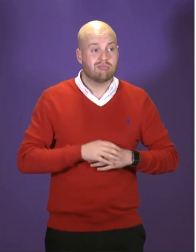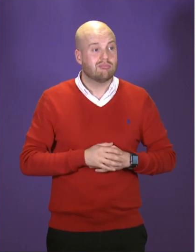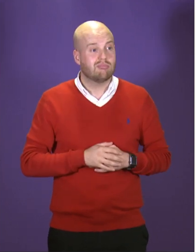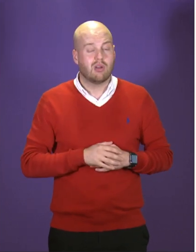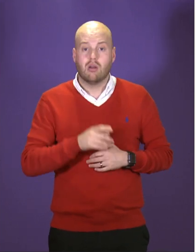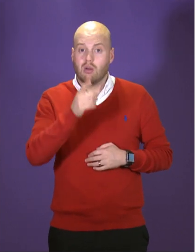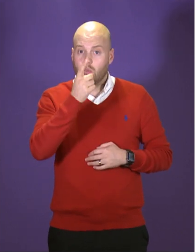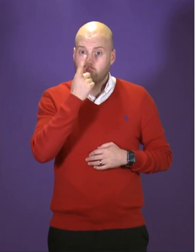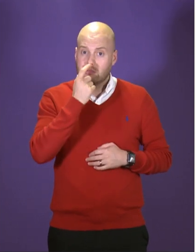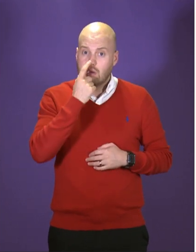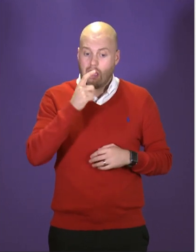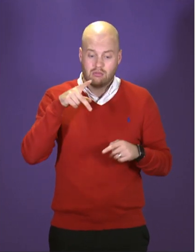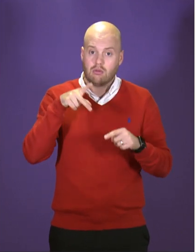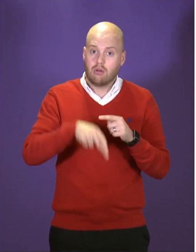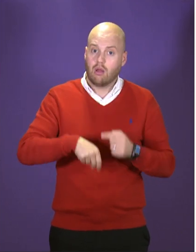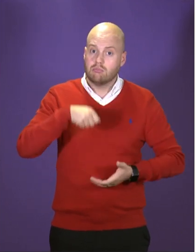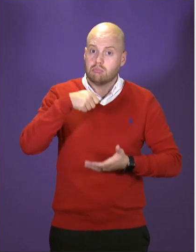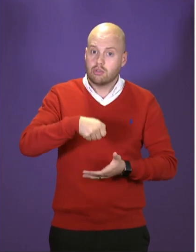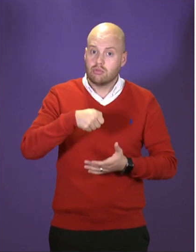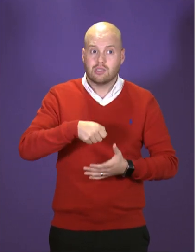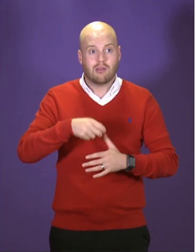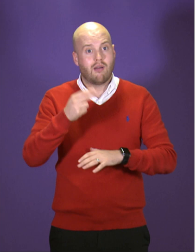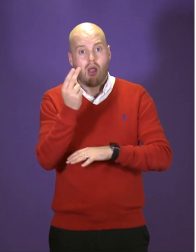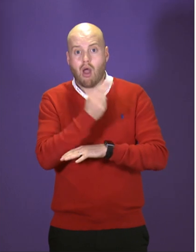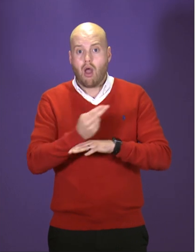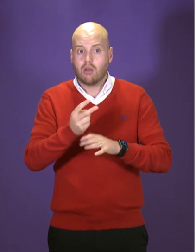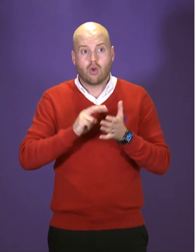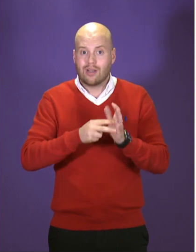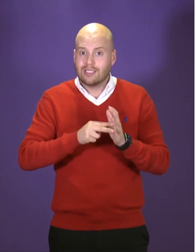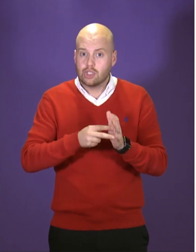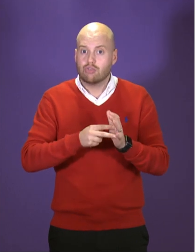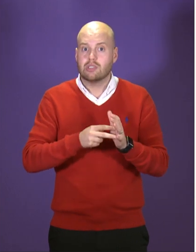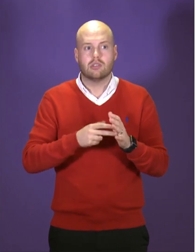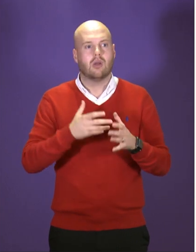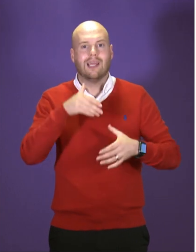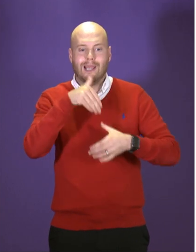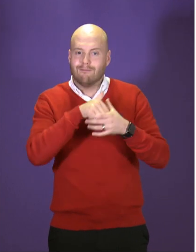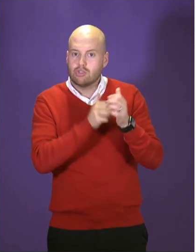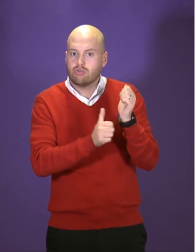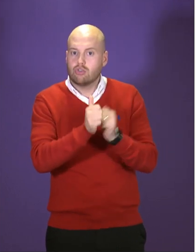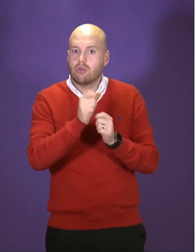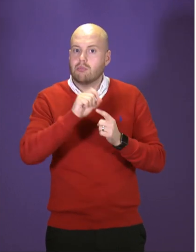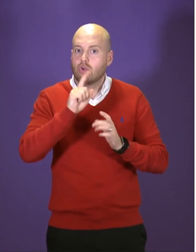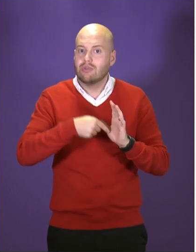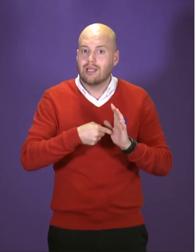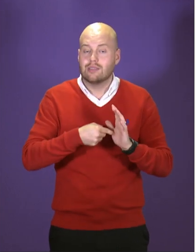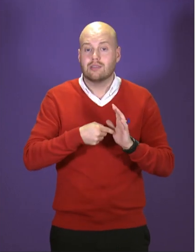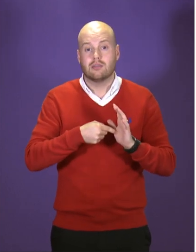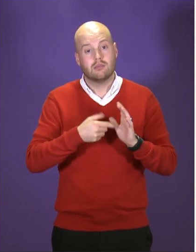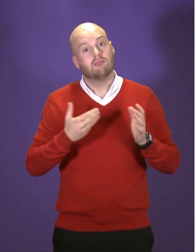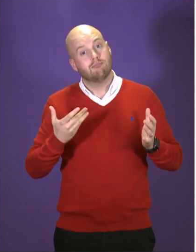budgets of arts organizations and infrastructure projects, but you do so at some